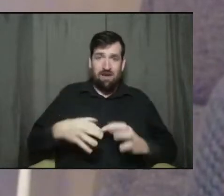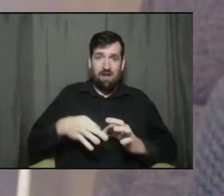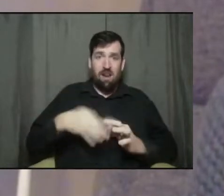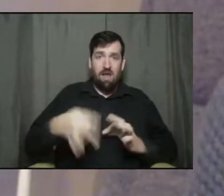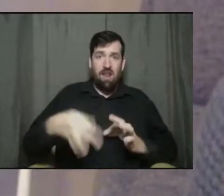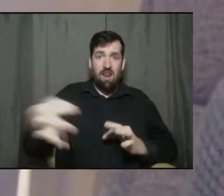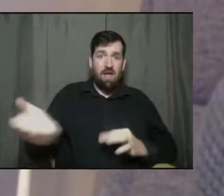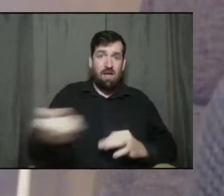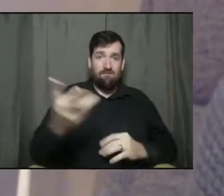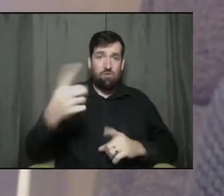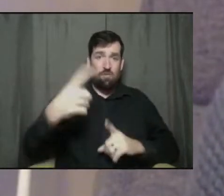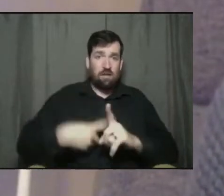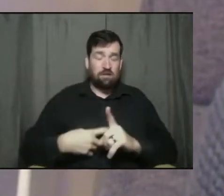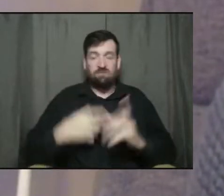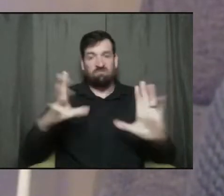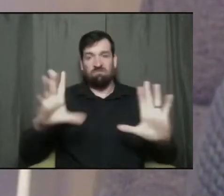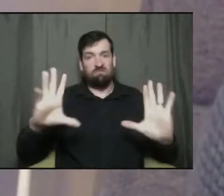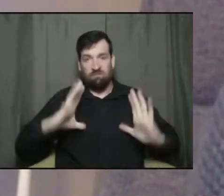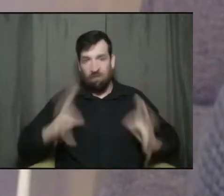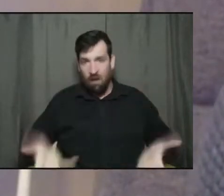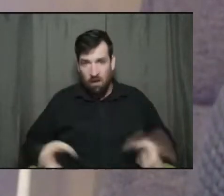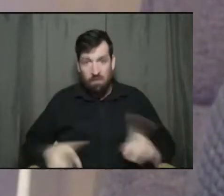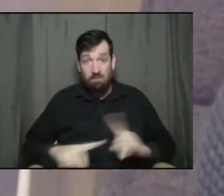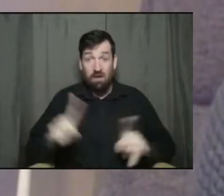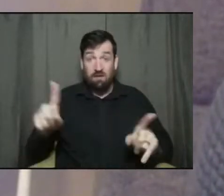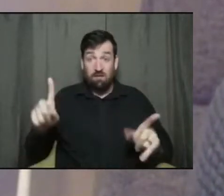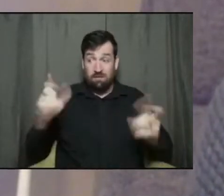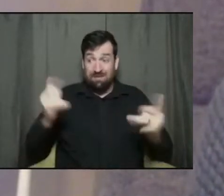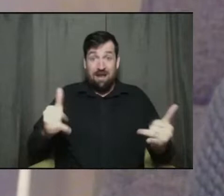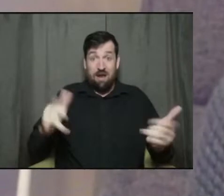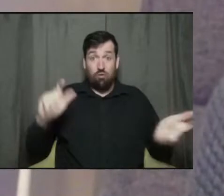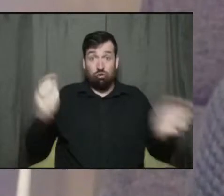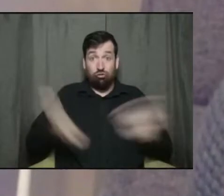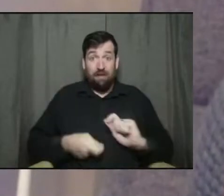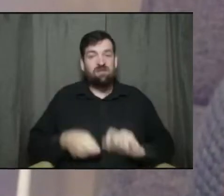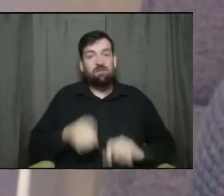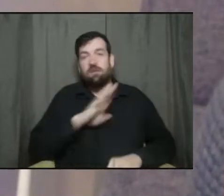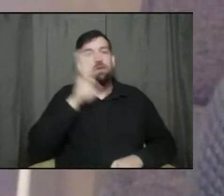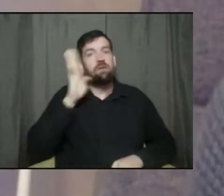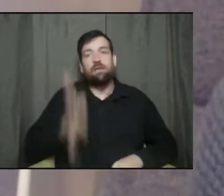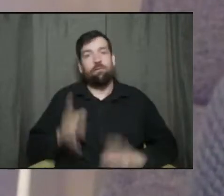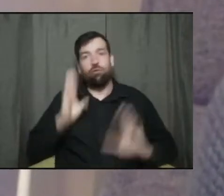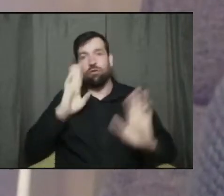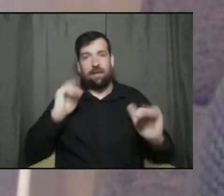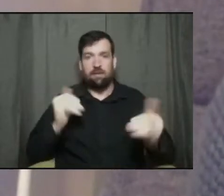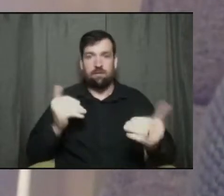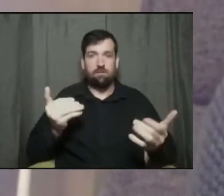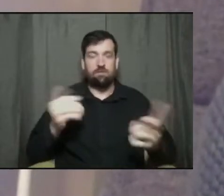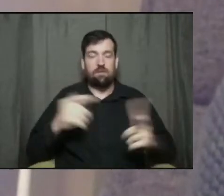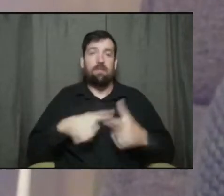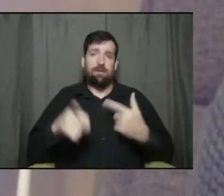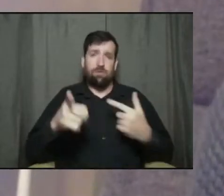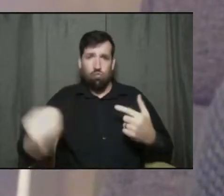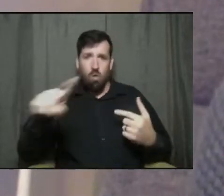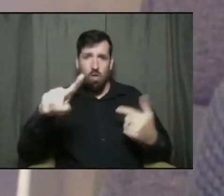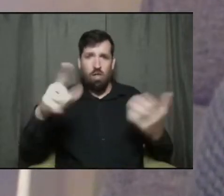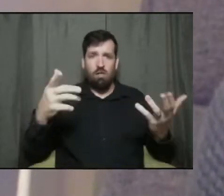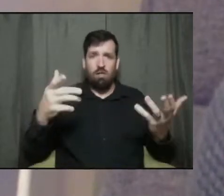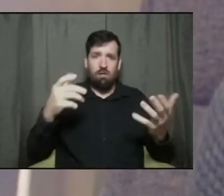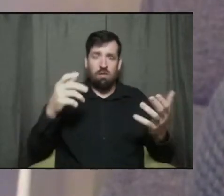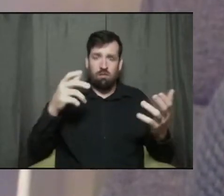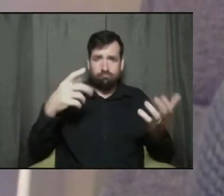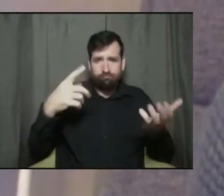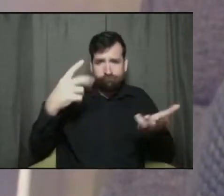great. I never expected the change it's had on me now. And then you guys, I mean, listening to you guys talk about